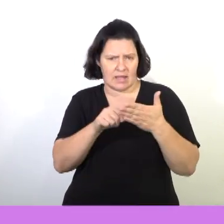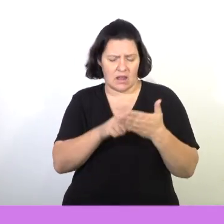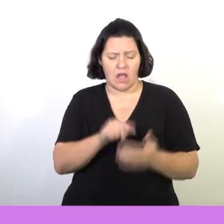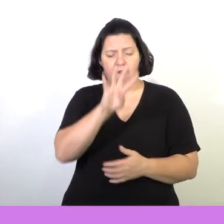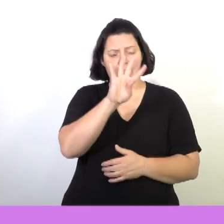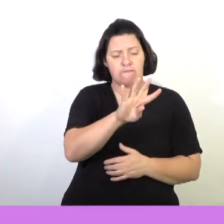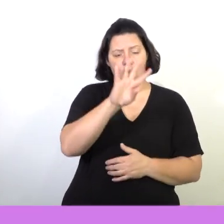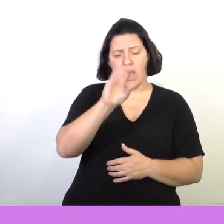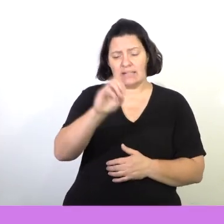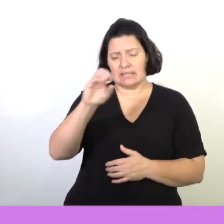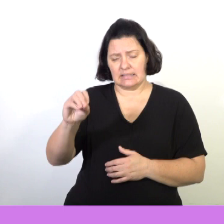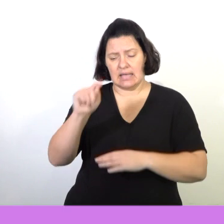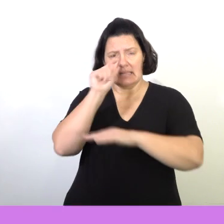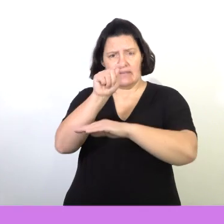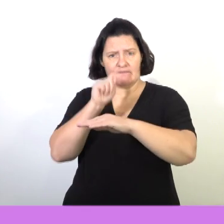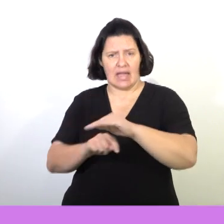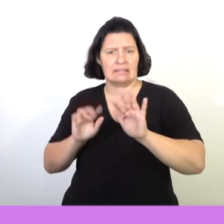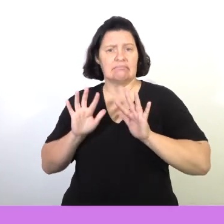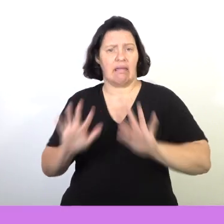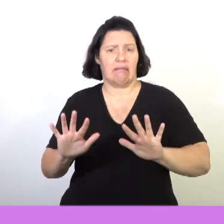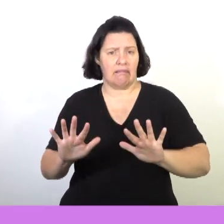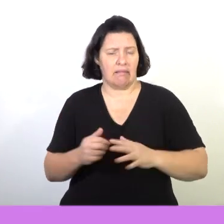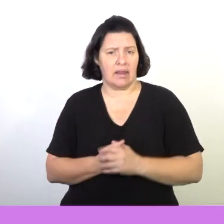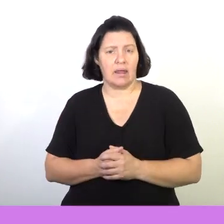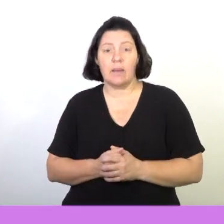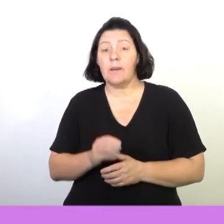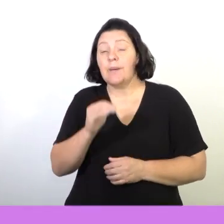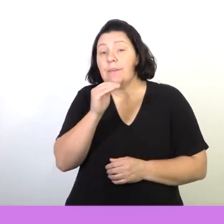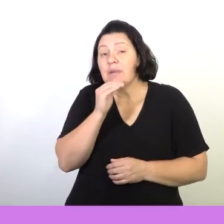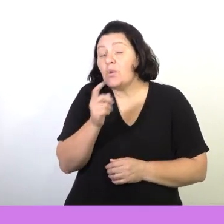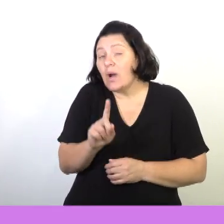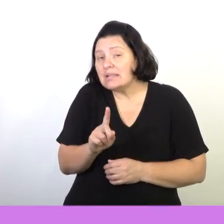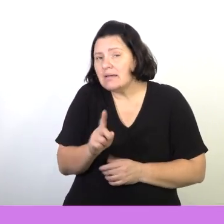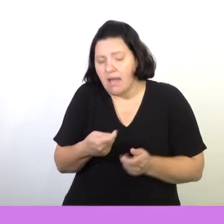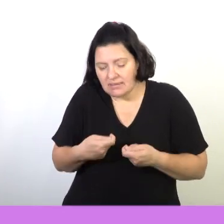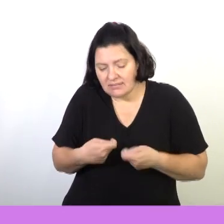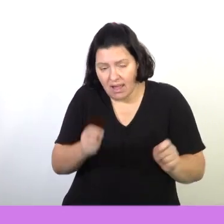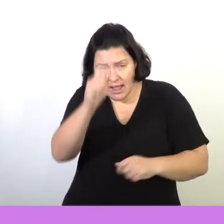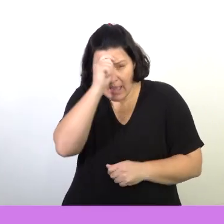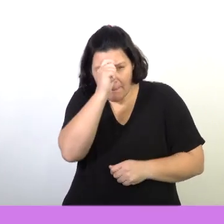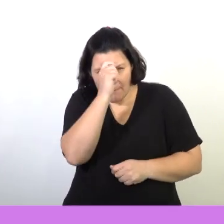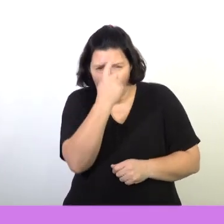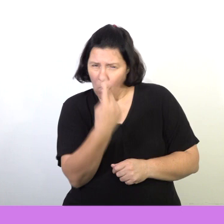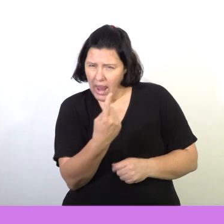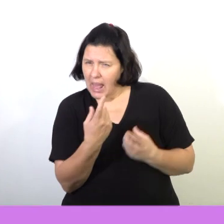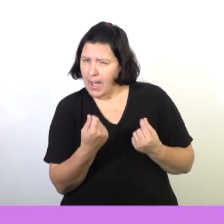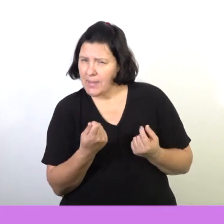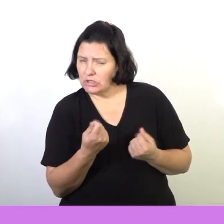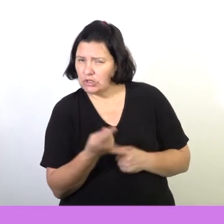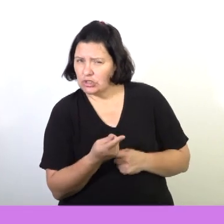calculator. 400 divided by 10. It means James is selling 1 cap